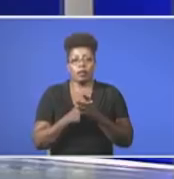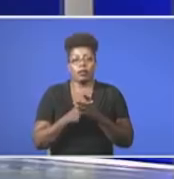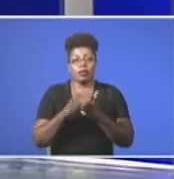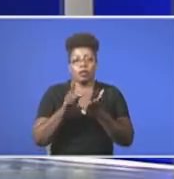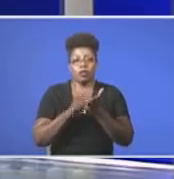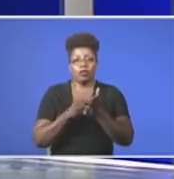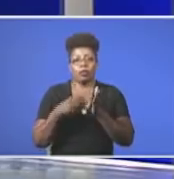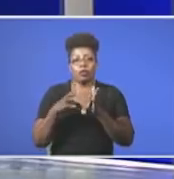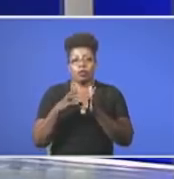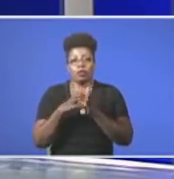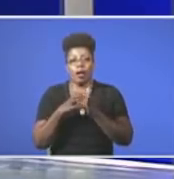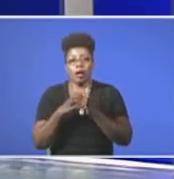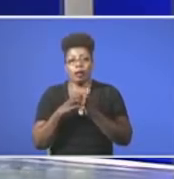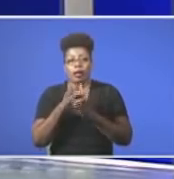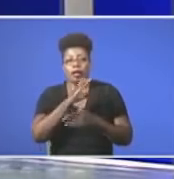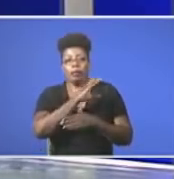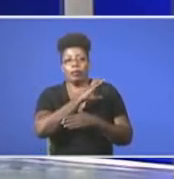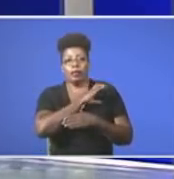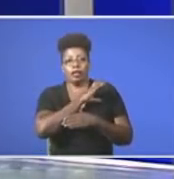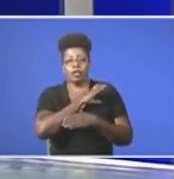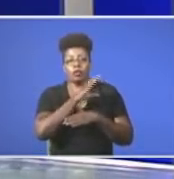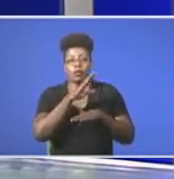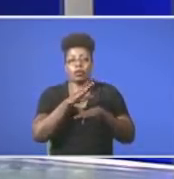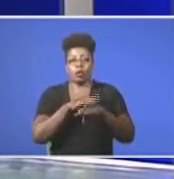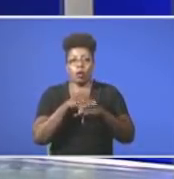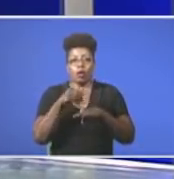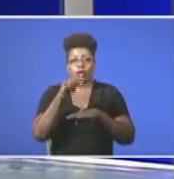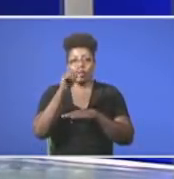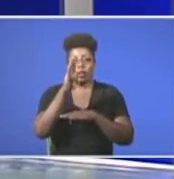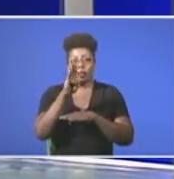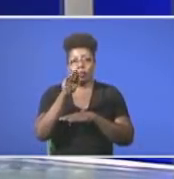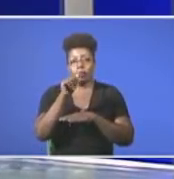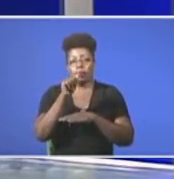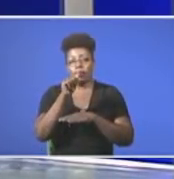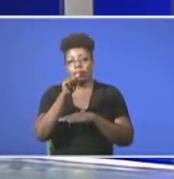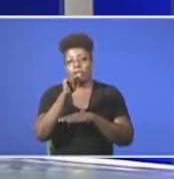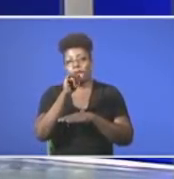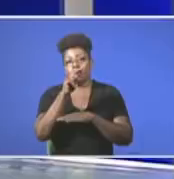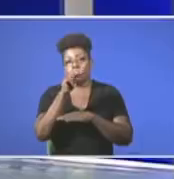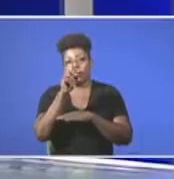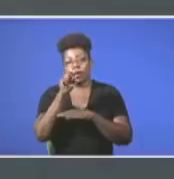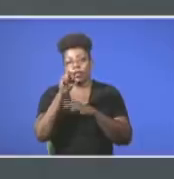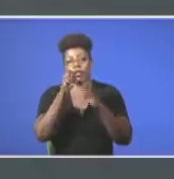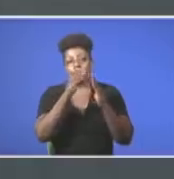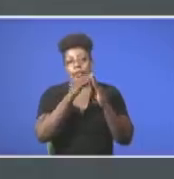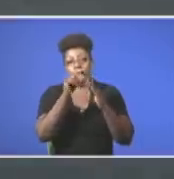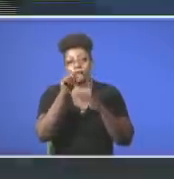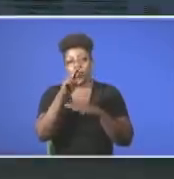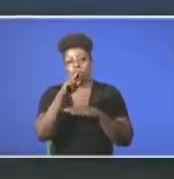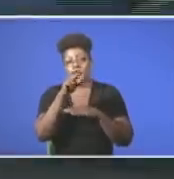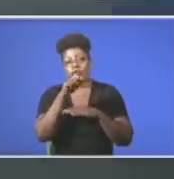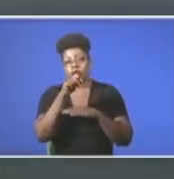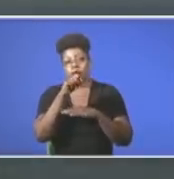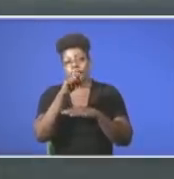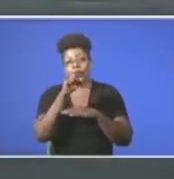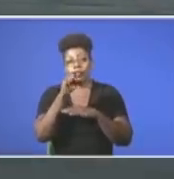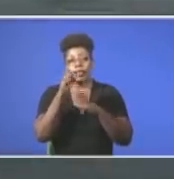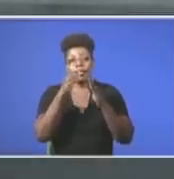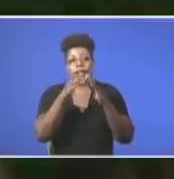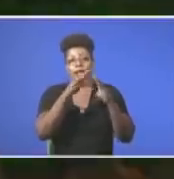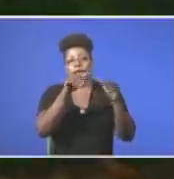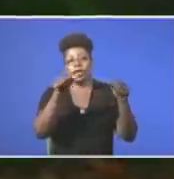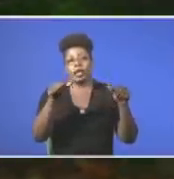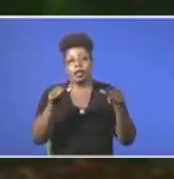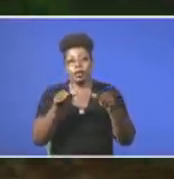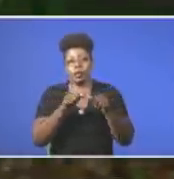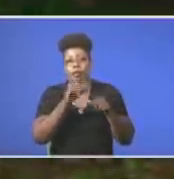from the crime beat. Police called to the Bain and Grantstown constituency earlier this evening. Only our news team was on the scene when authorities discovered a